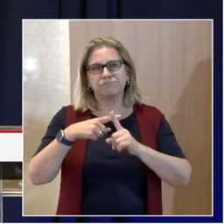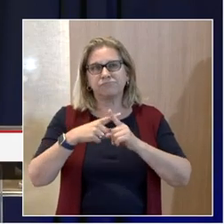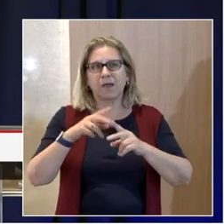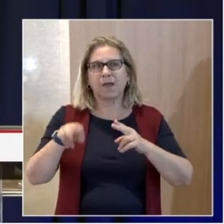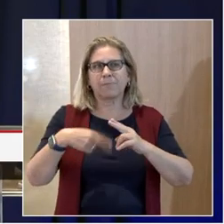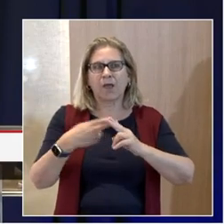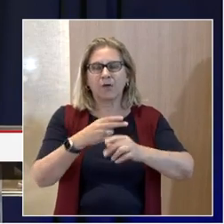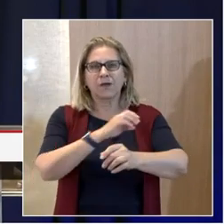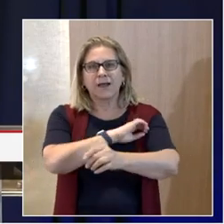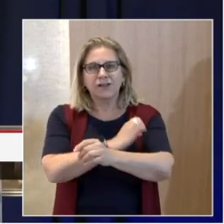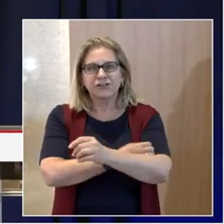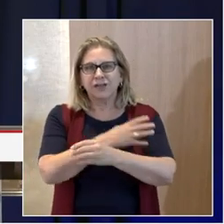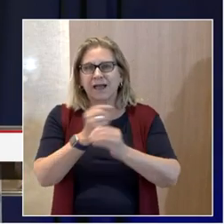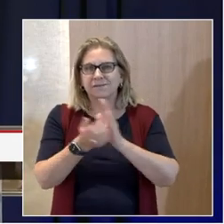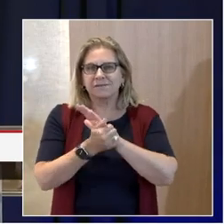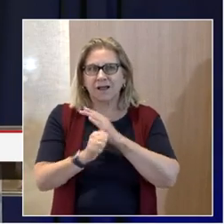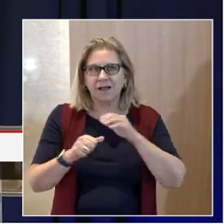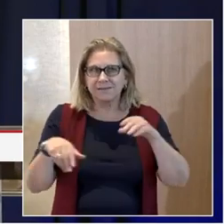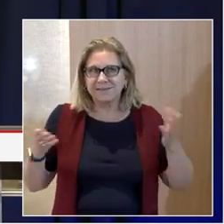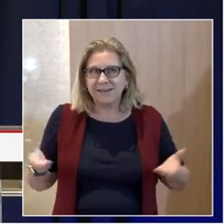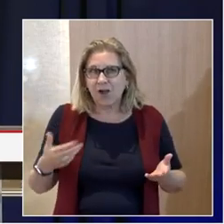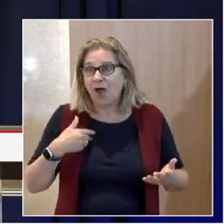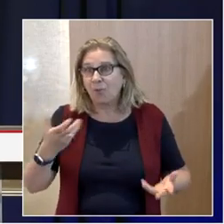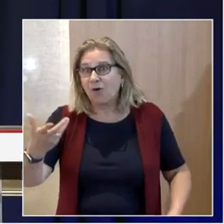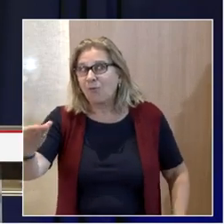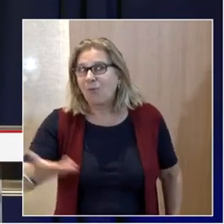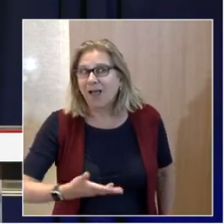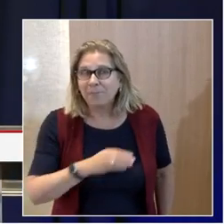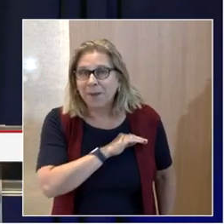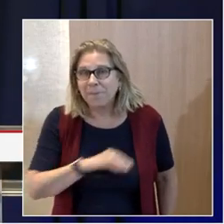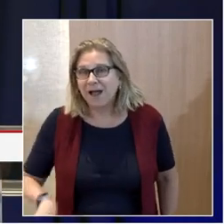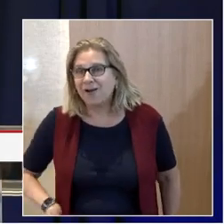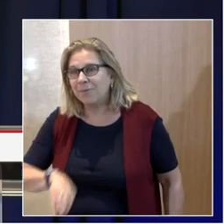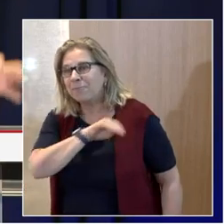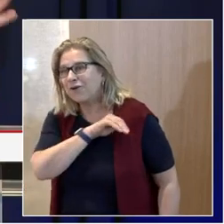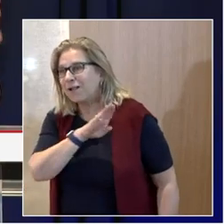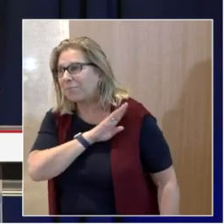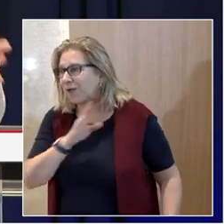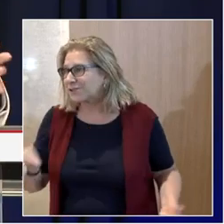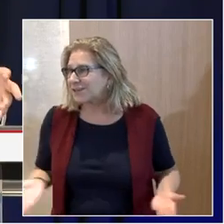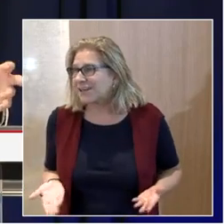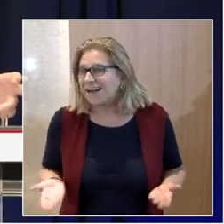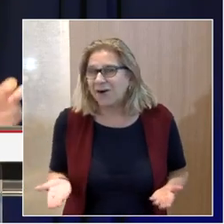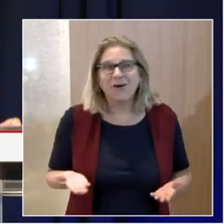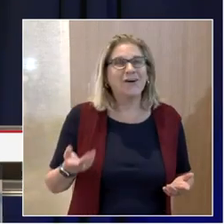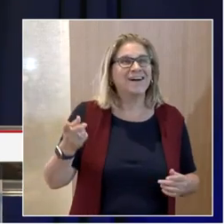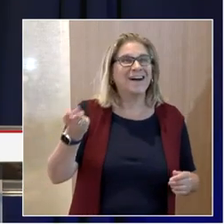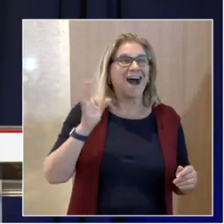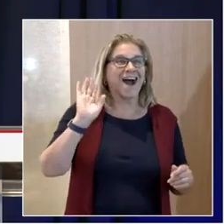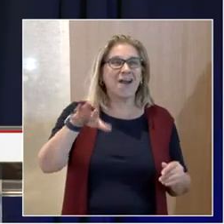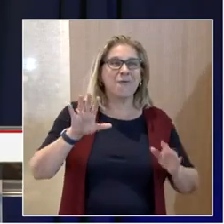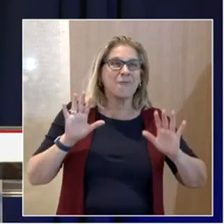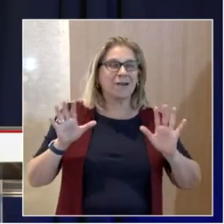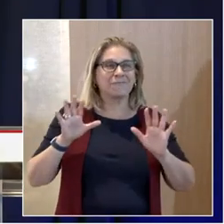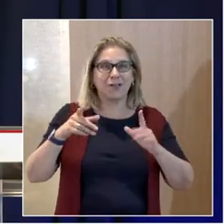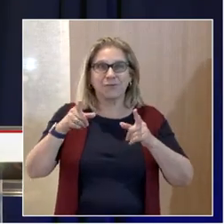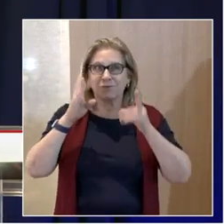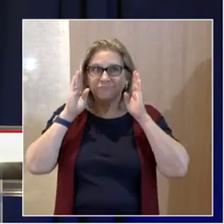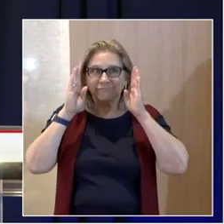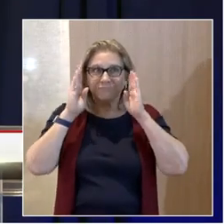room. And welcome, Mayor Bowser. It's great to have your attention to the importance of downtown, because